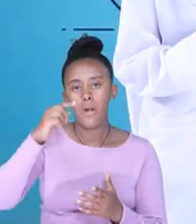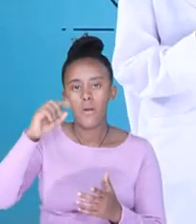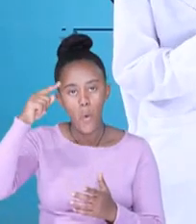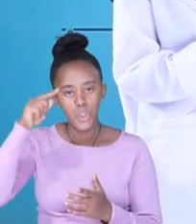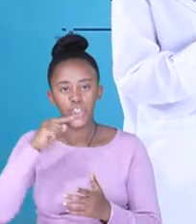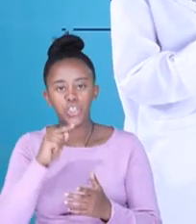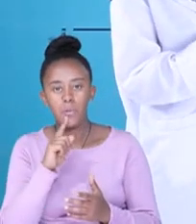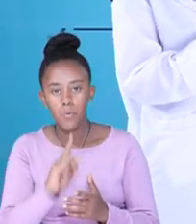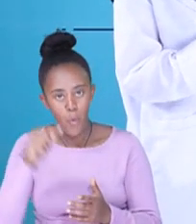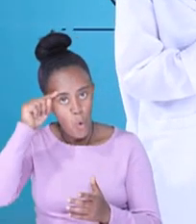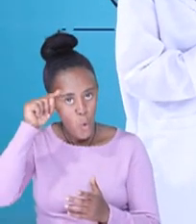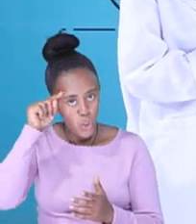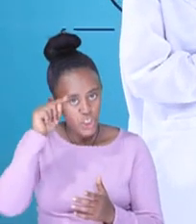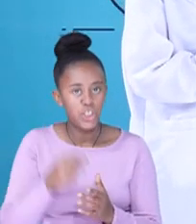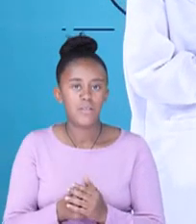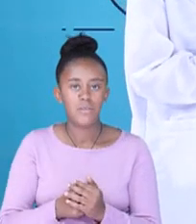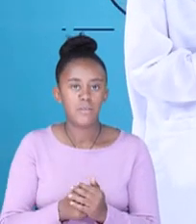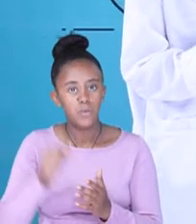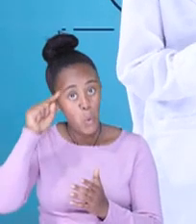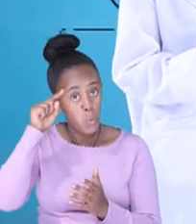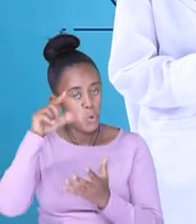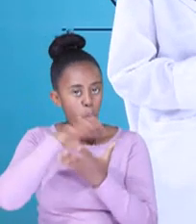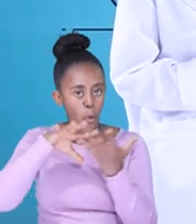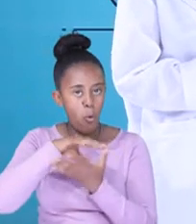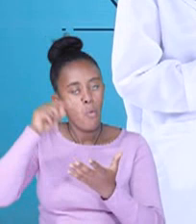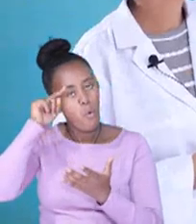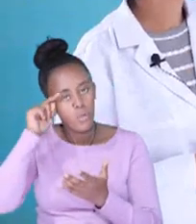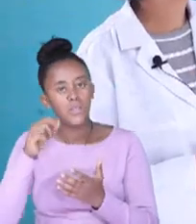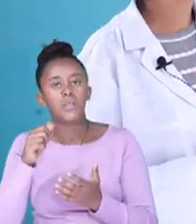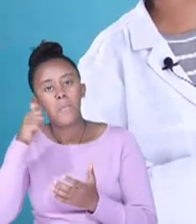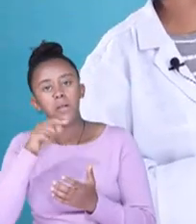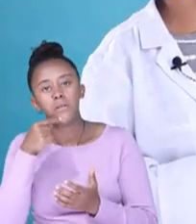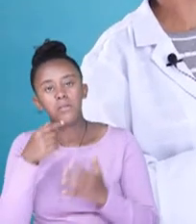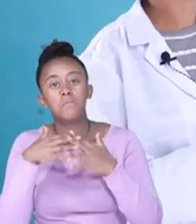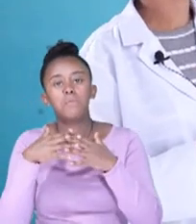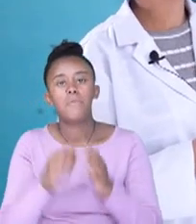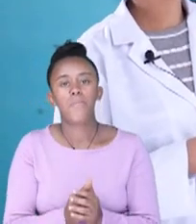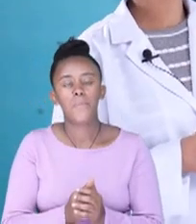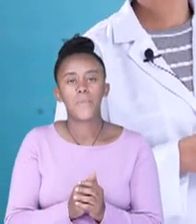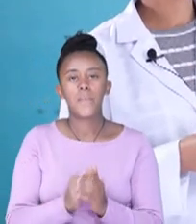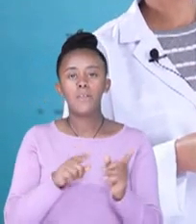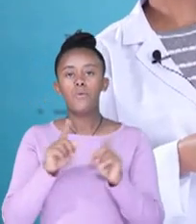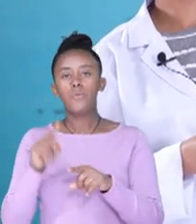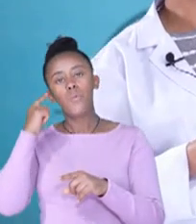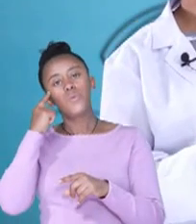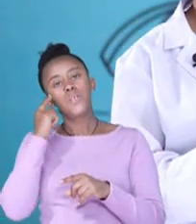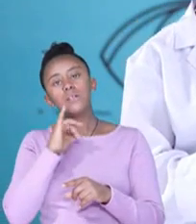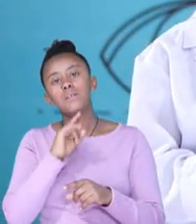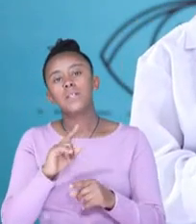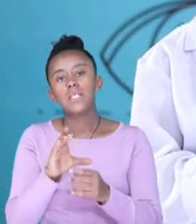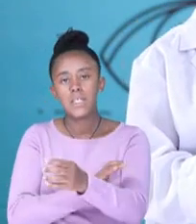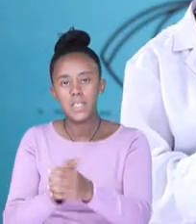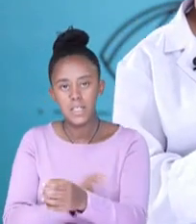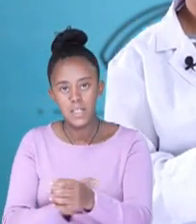Golgi. For that reason, it is known as Golgi Complex or Golgi apparatus. Golgi Complex is also considered as the